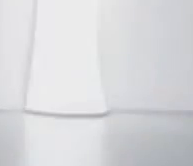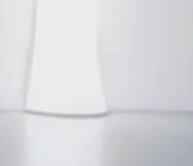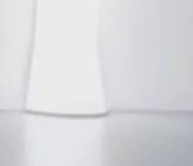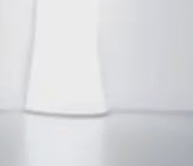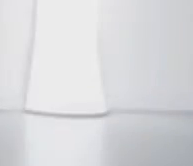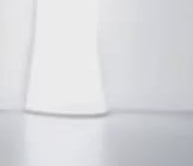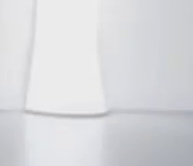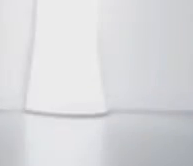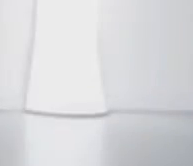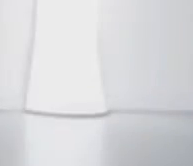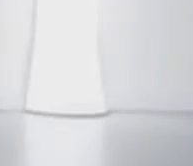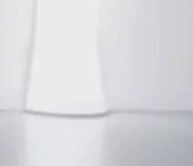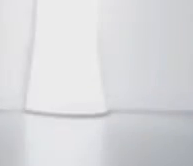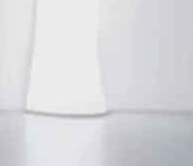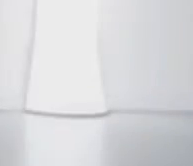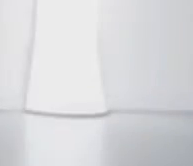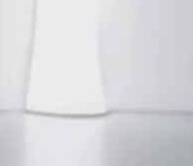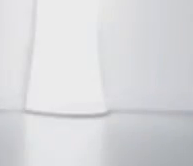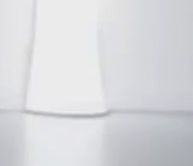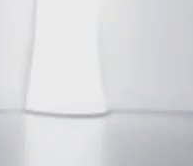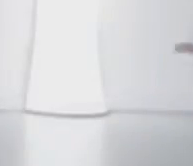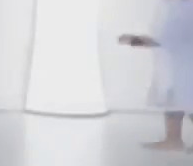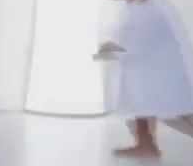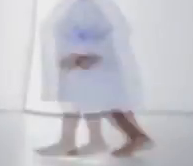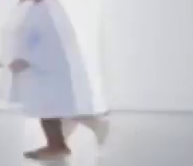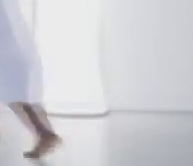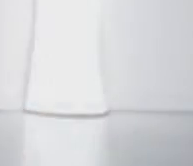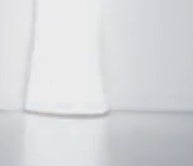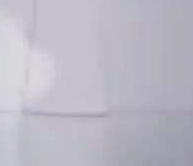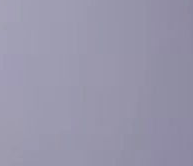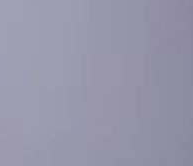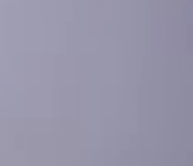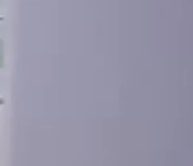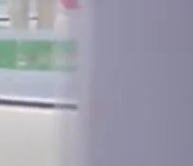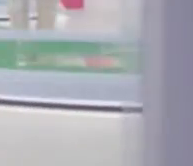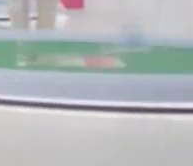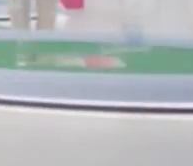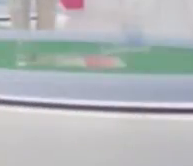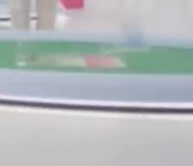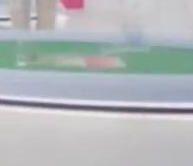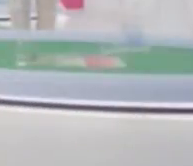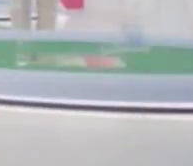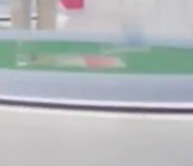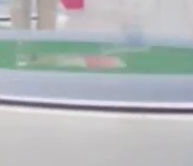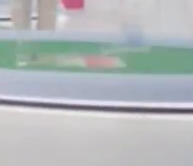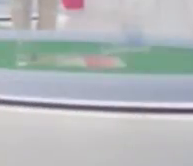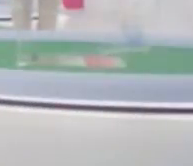Breaking news from Morphix. Let's see what they're developing right now.